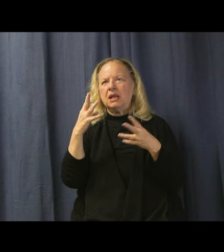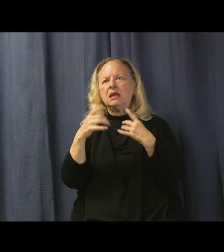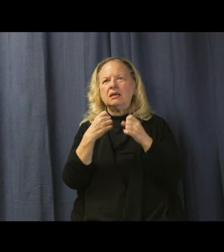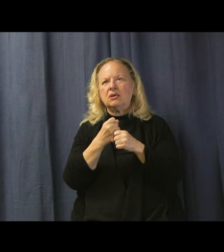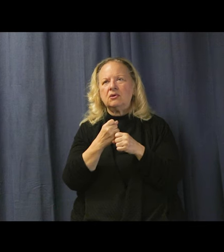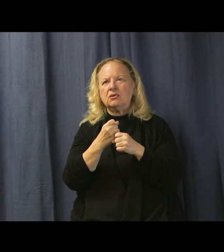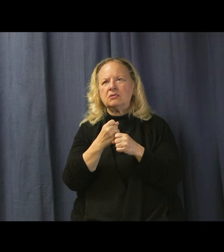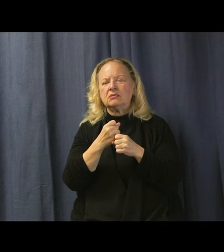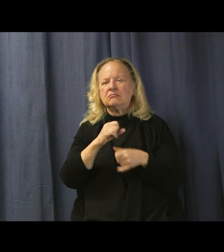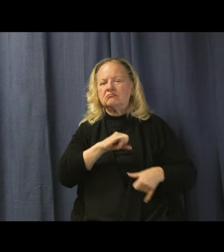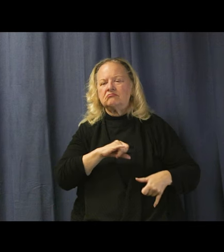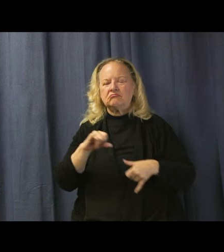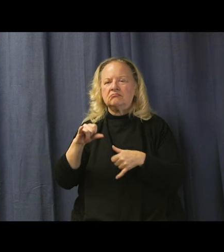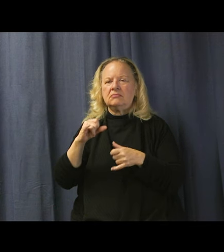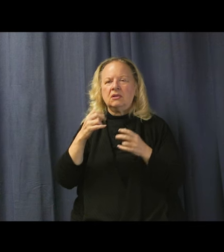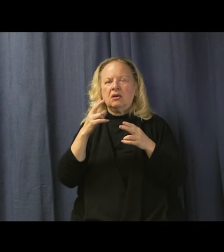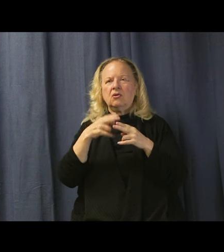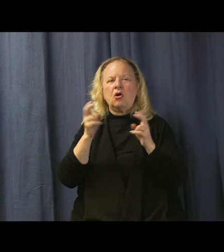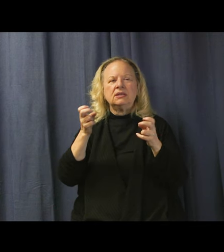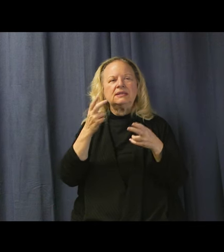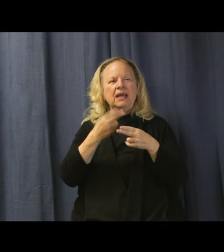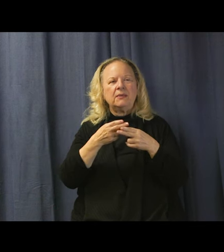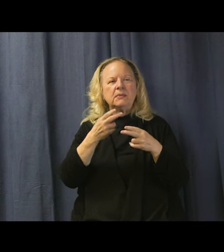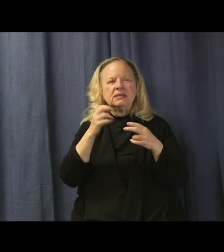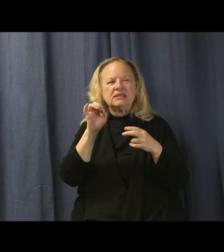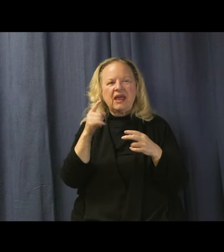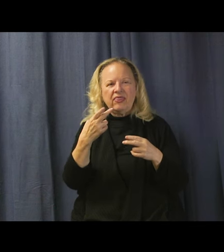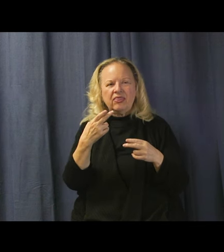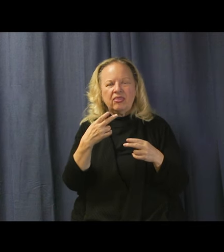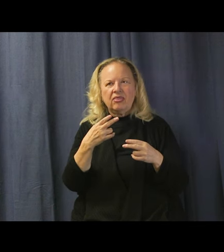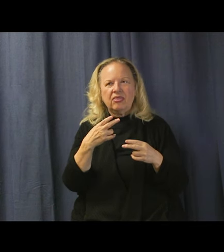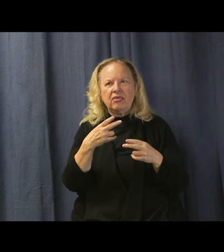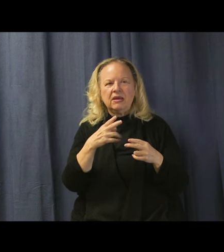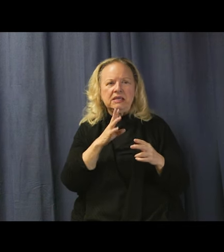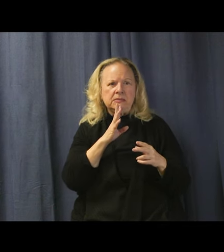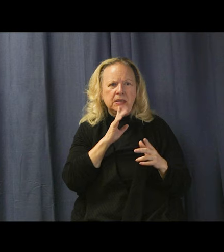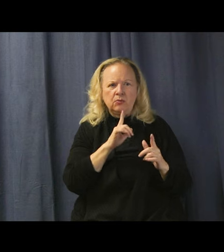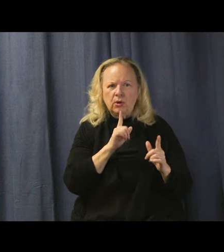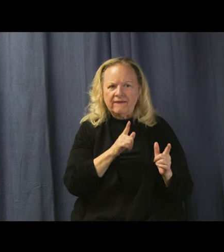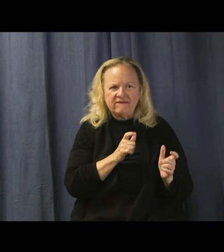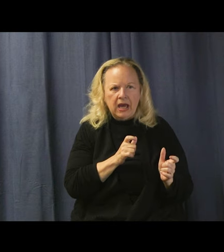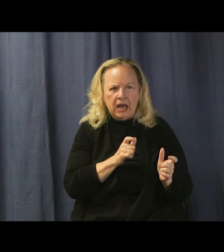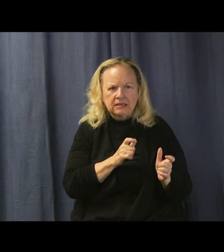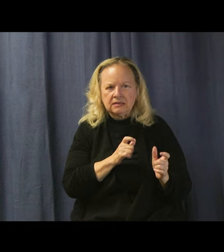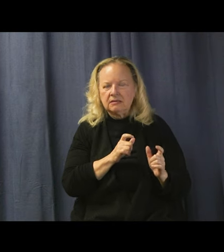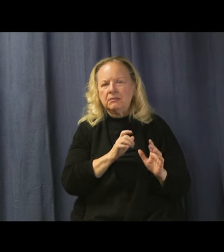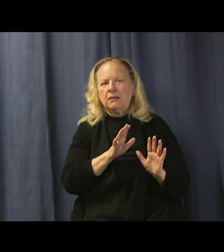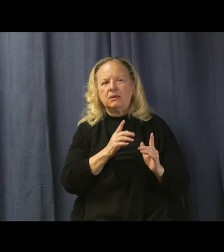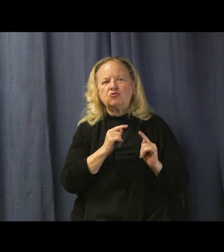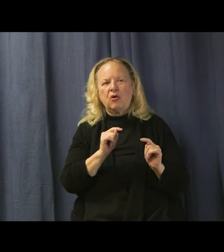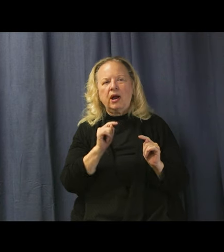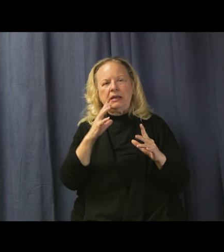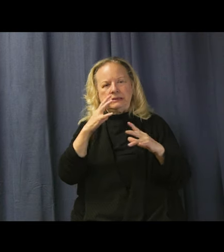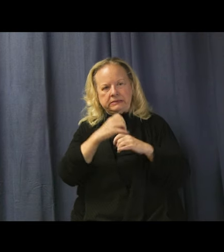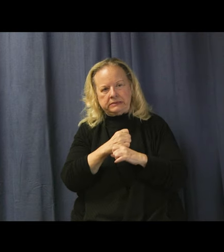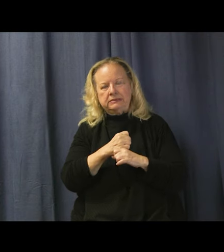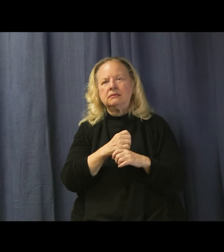his image and called his name Seth. Okay, now let me ask you something. I'm going to blow your mind, seriously.